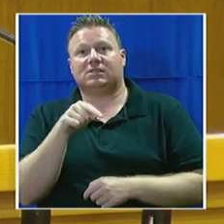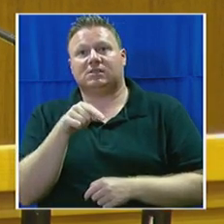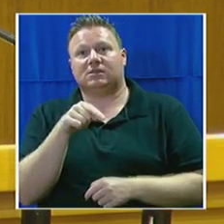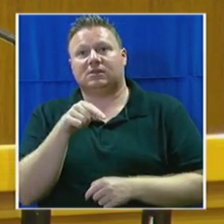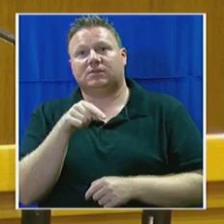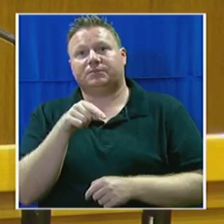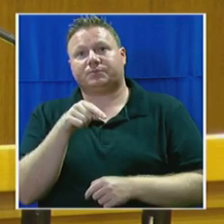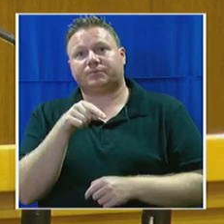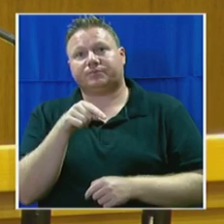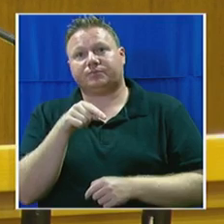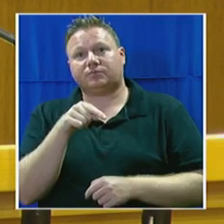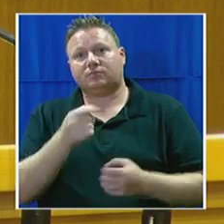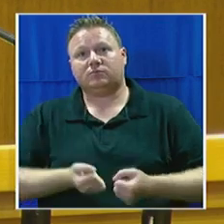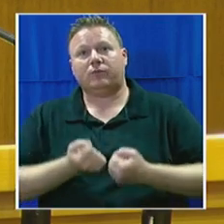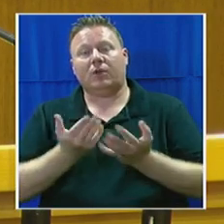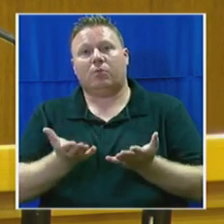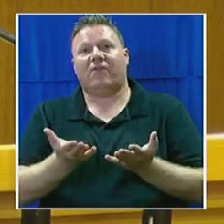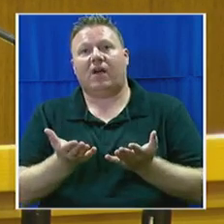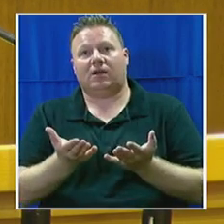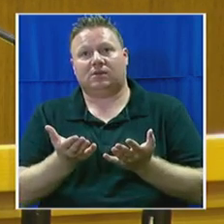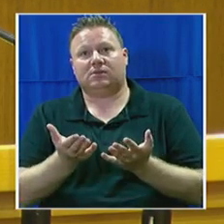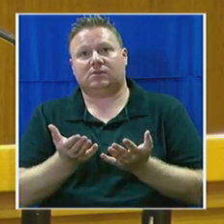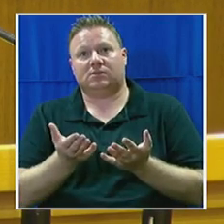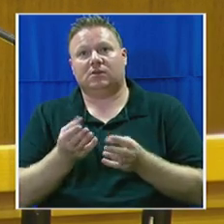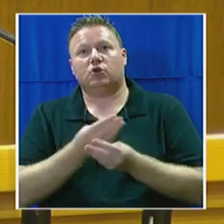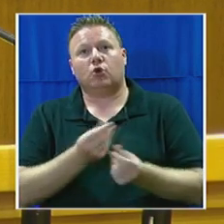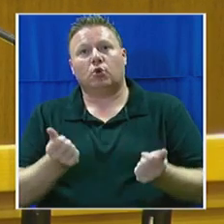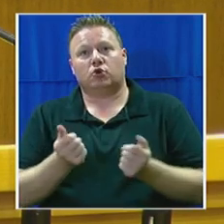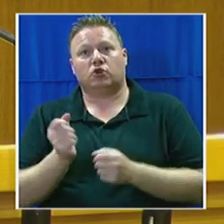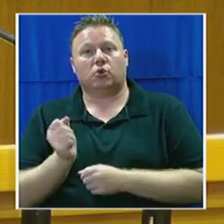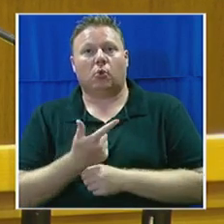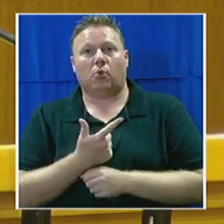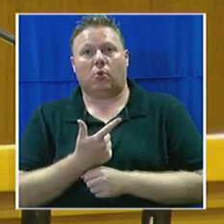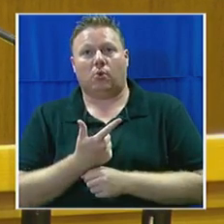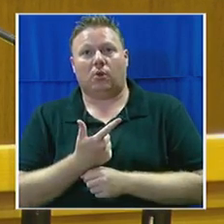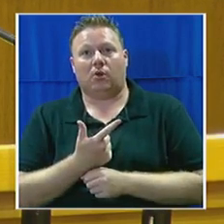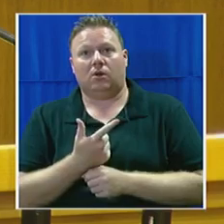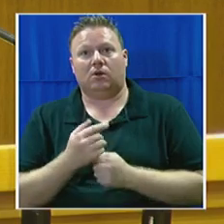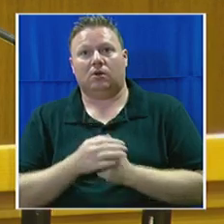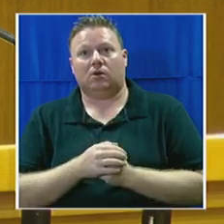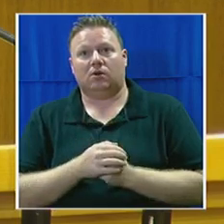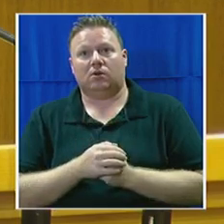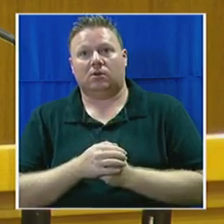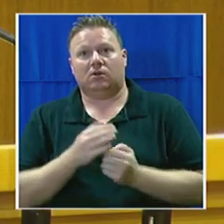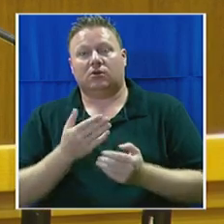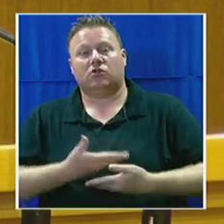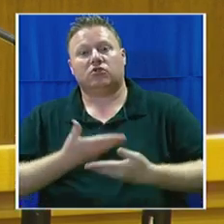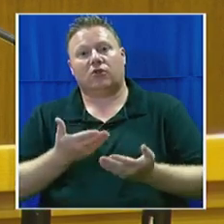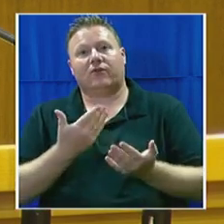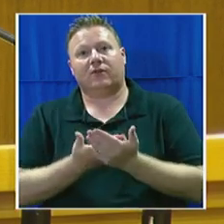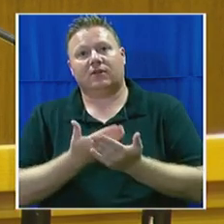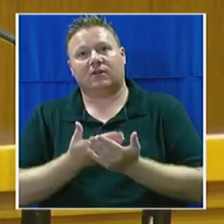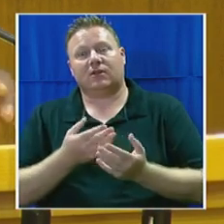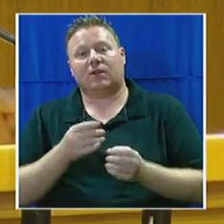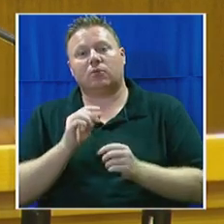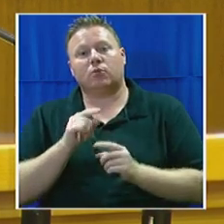lokuncothula zonke iimbandezelo ezibamba lo rhulumente we-ANC okokuba fikele abantwana. The ANC izaqhuba ngale